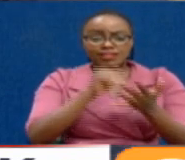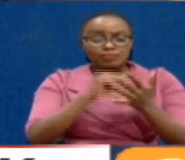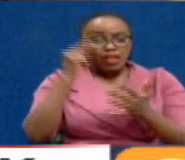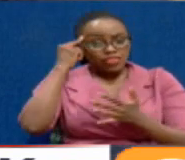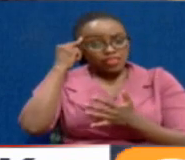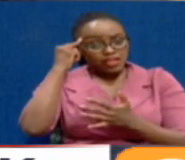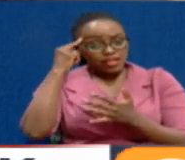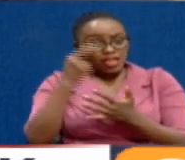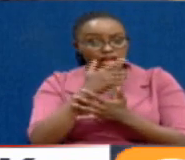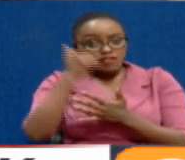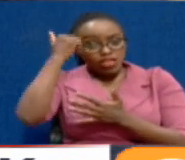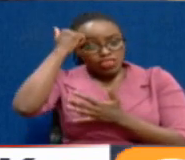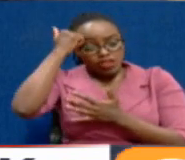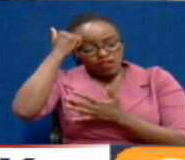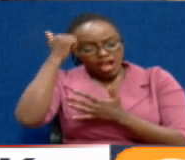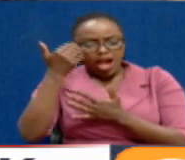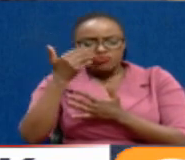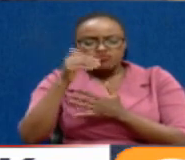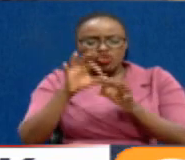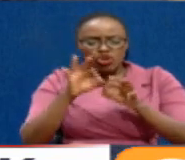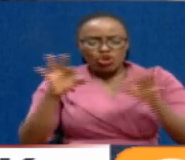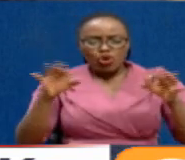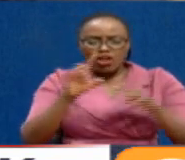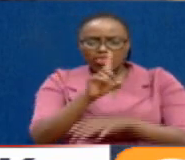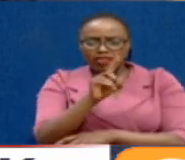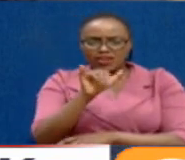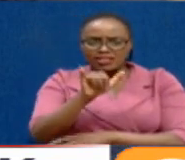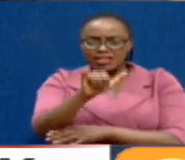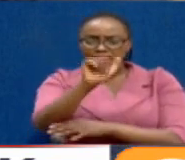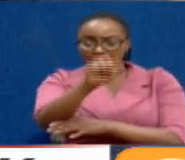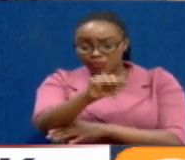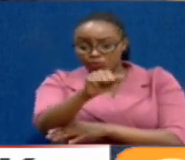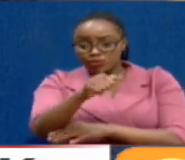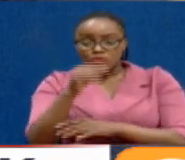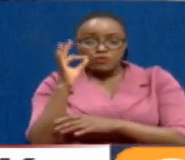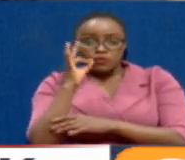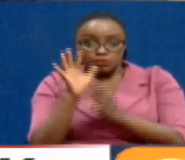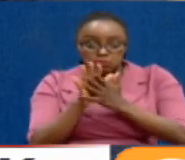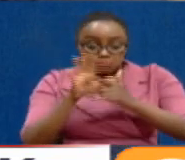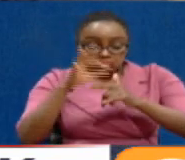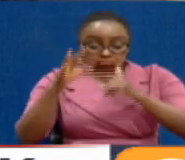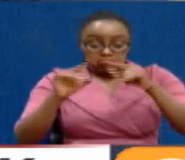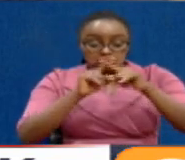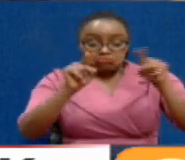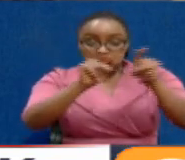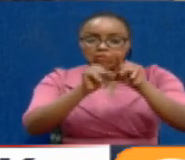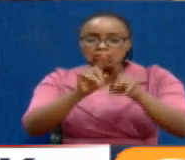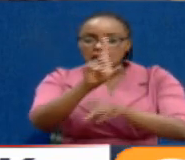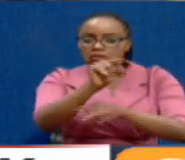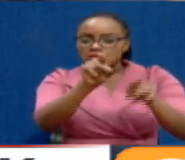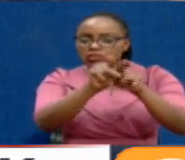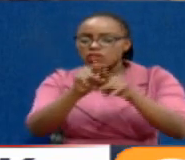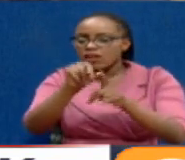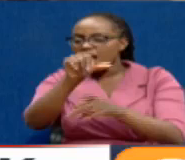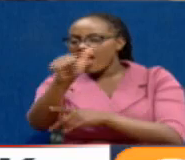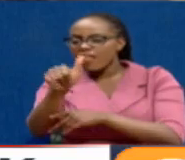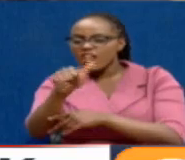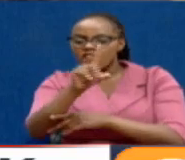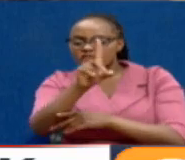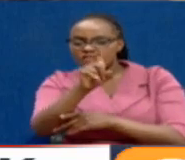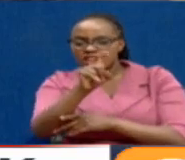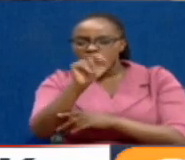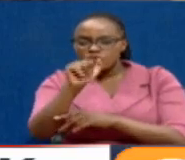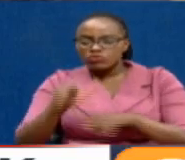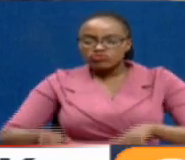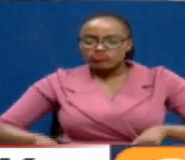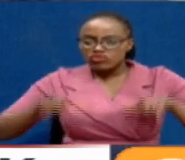think anyone has studied how long the virus can last on vegetables and fruits, but what we've seen from similar viruses, the sisters and the brothers are able to survive